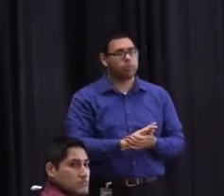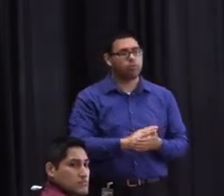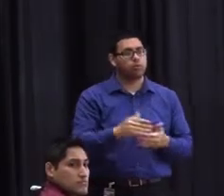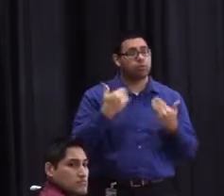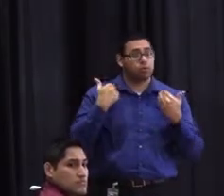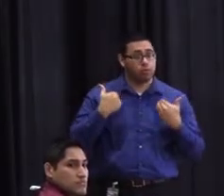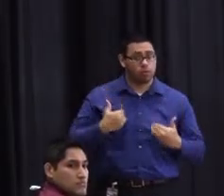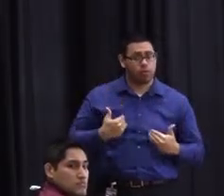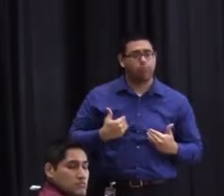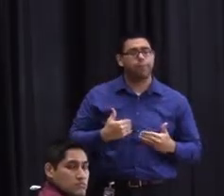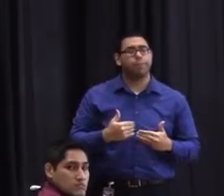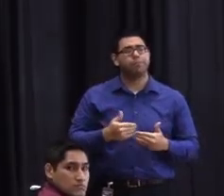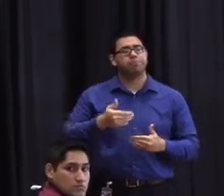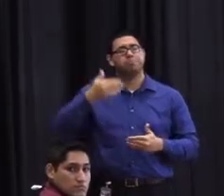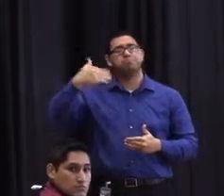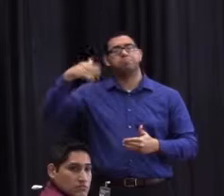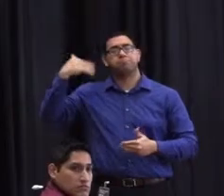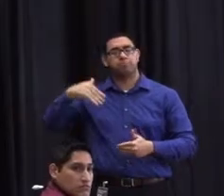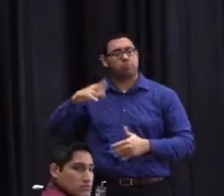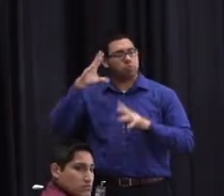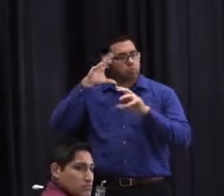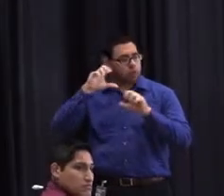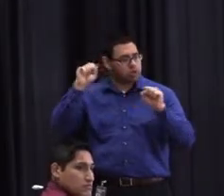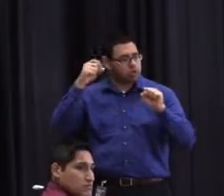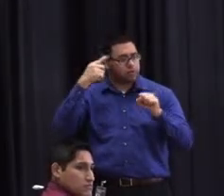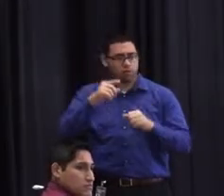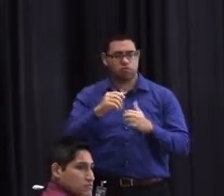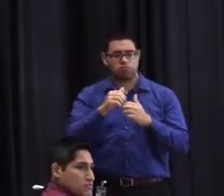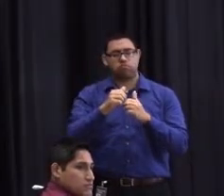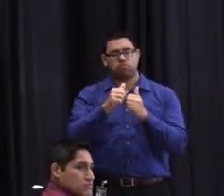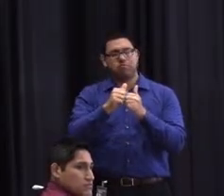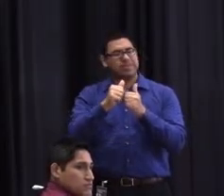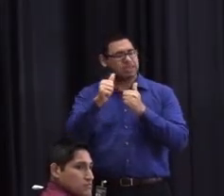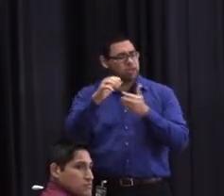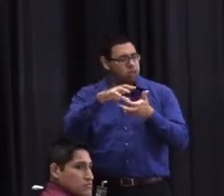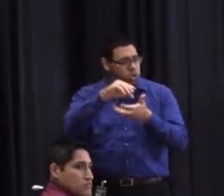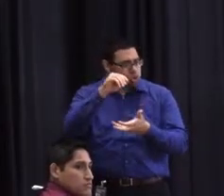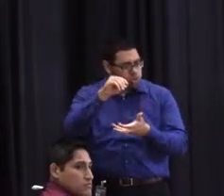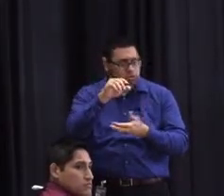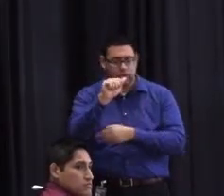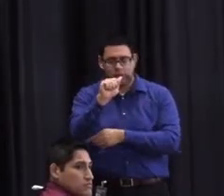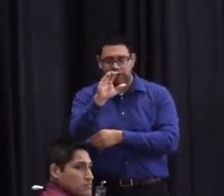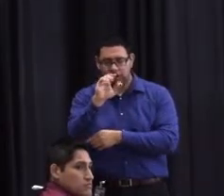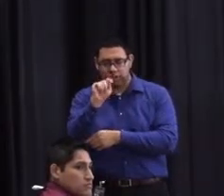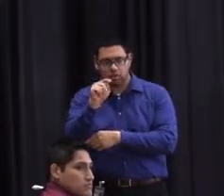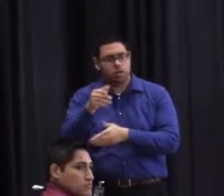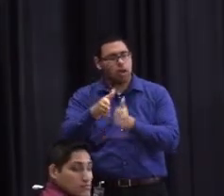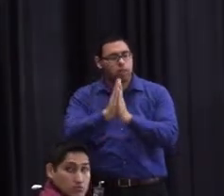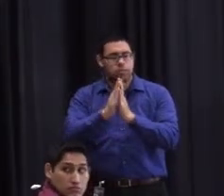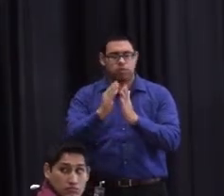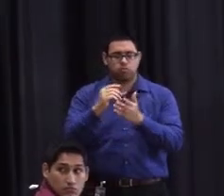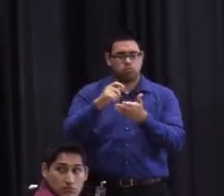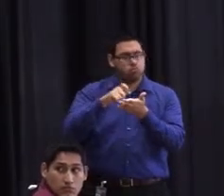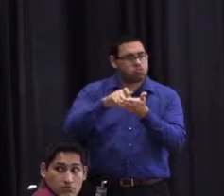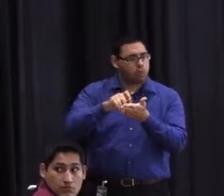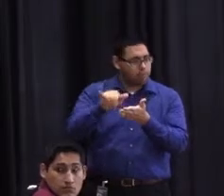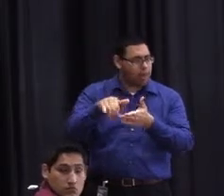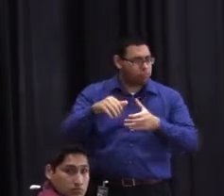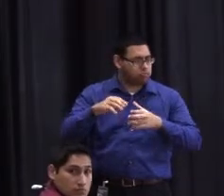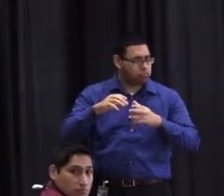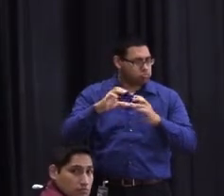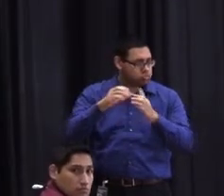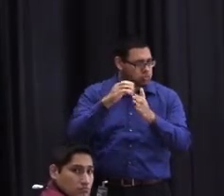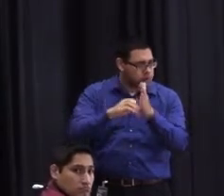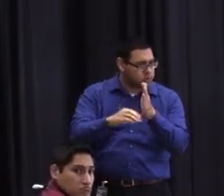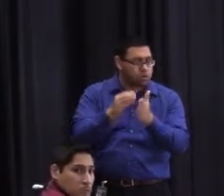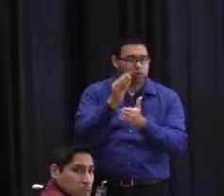was the former president of the Division of Distance Learning at AECT. So they asked me to write this chapter. And some of